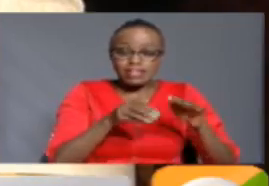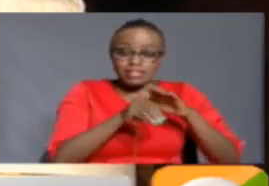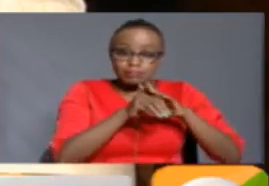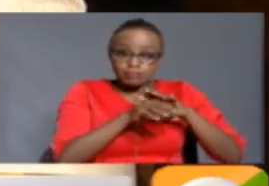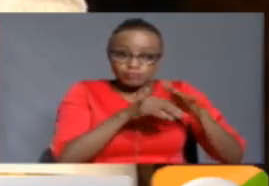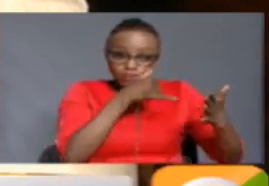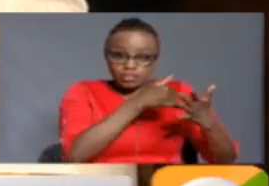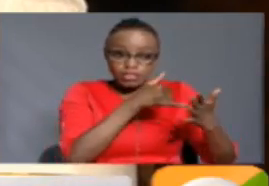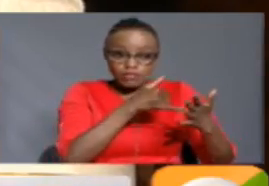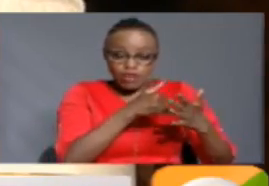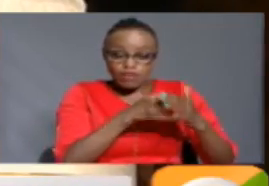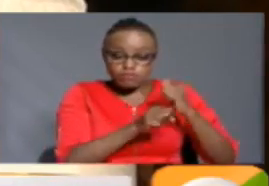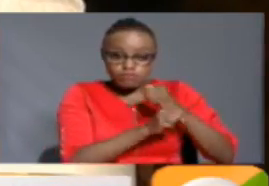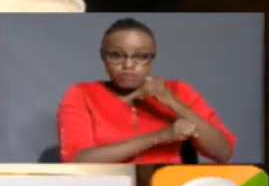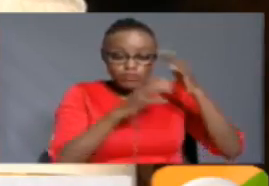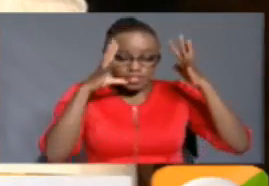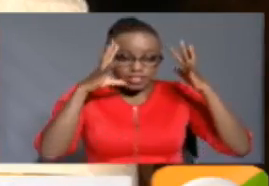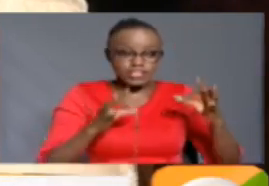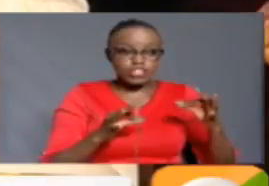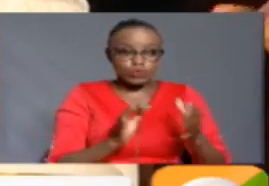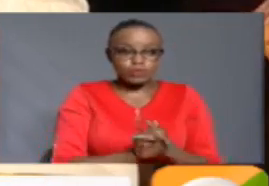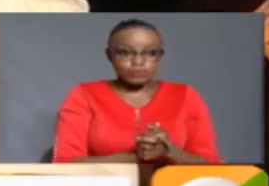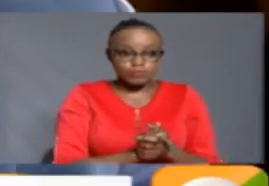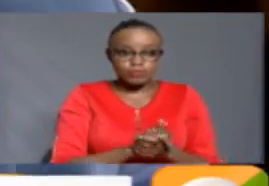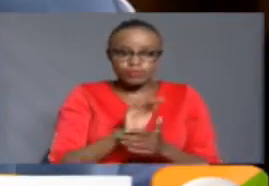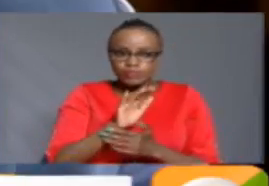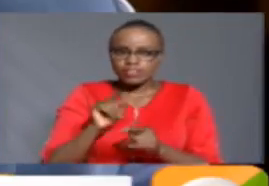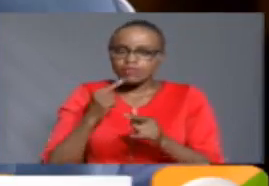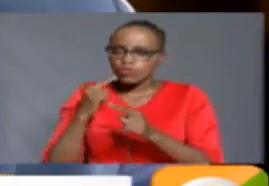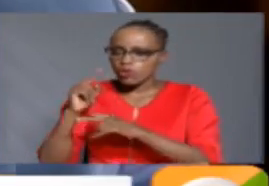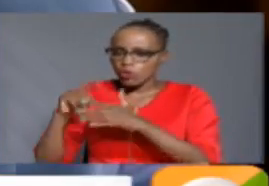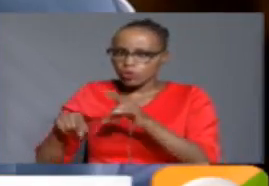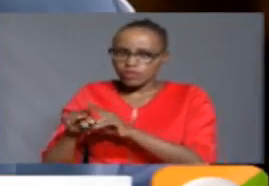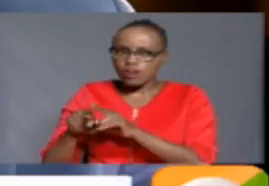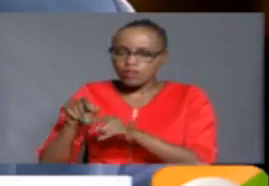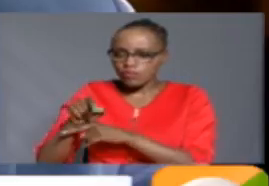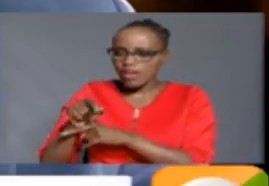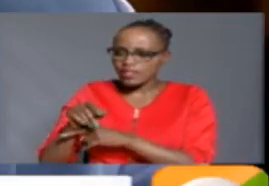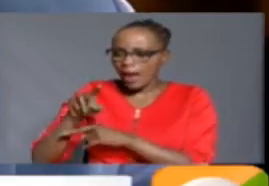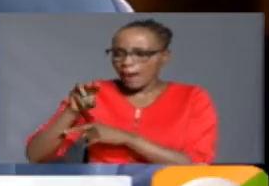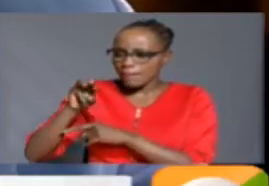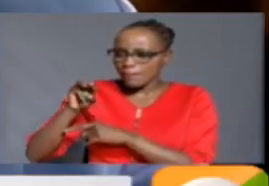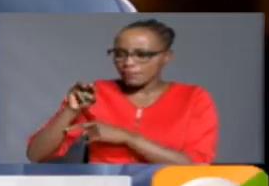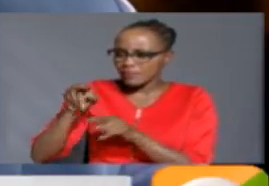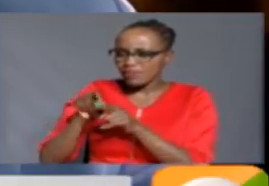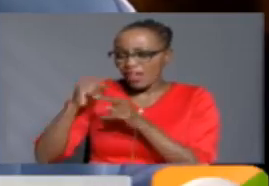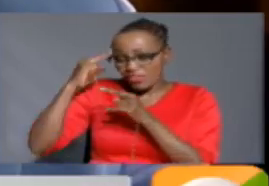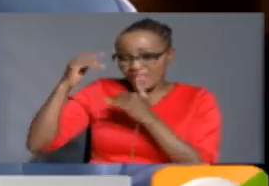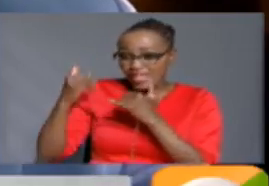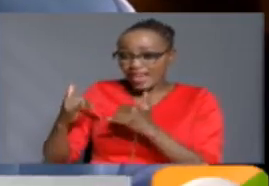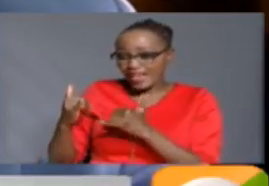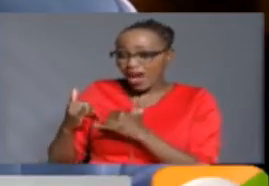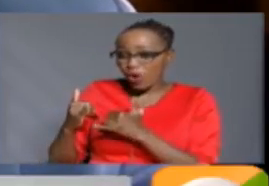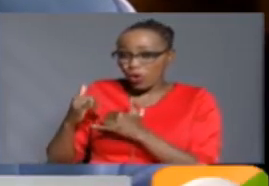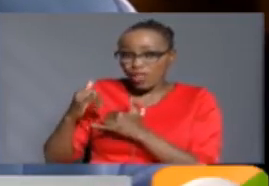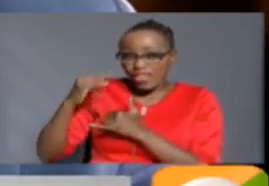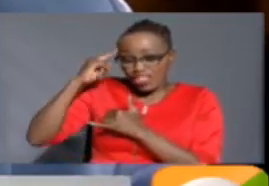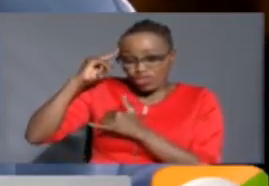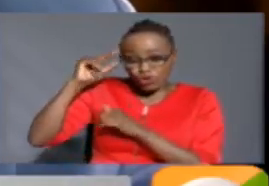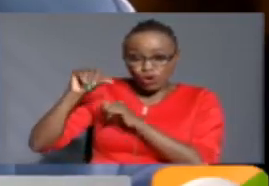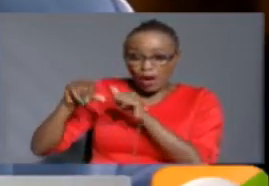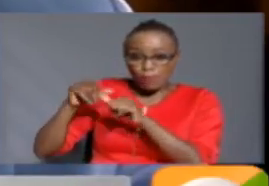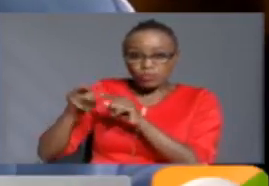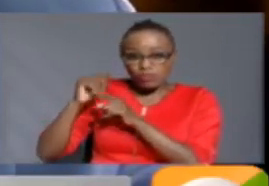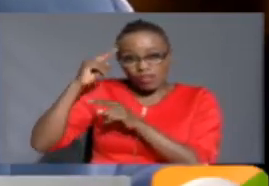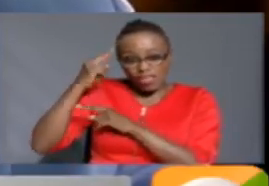the pinnacle of decision making. Let me bring you to what you've just talked about, then. That's the myopia of thinking of now, right, and not the future. Your